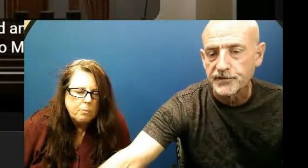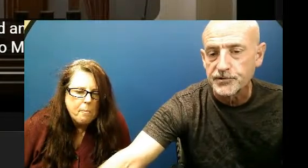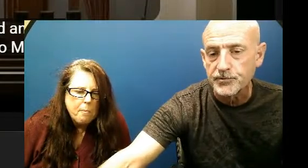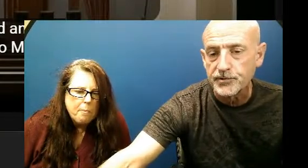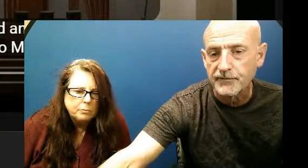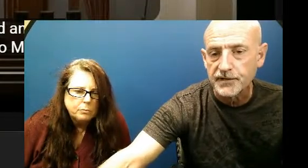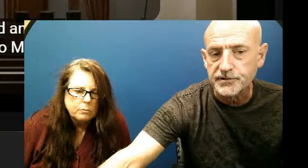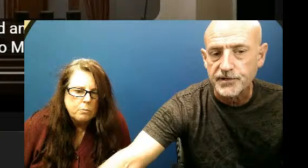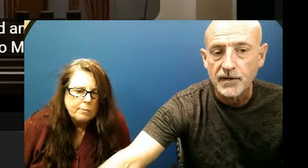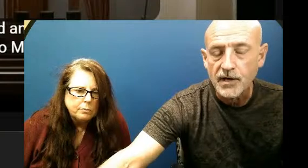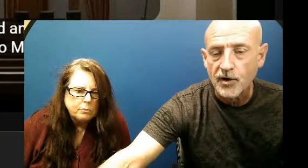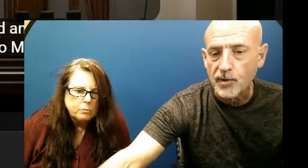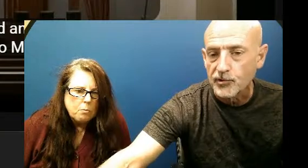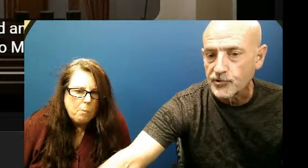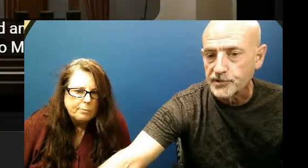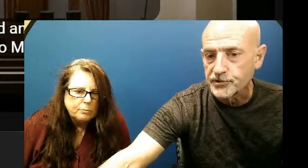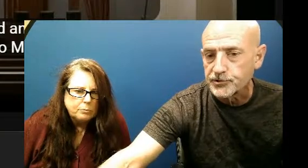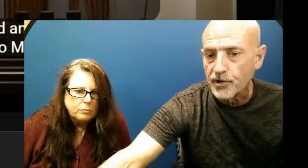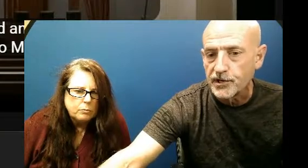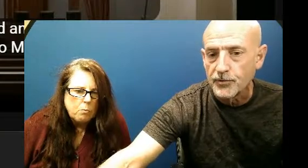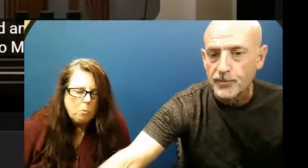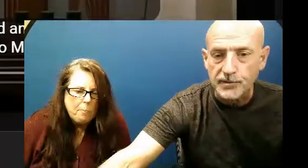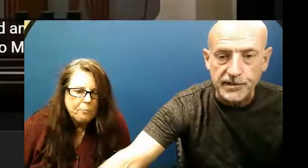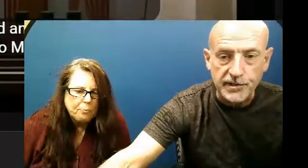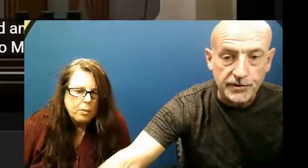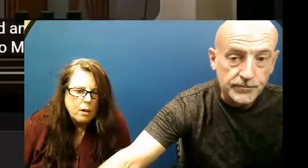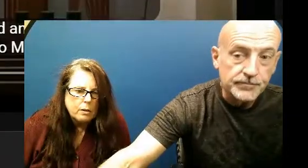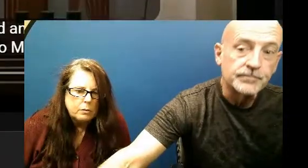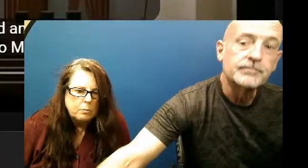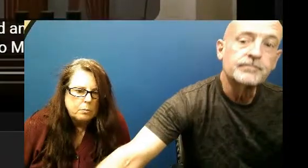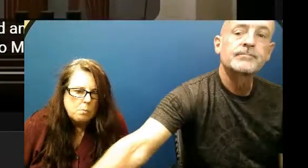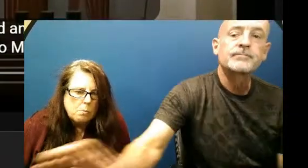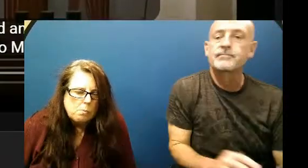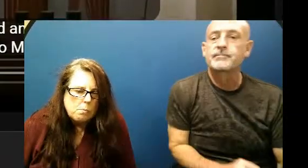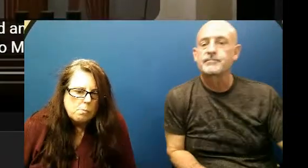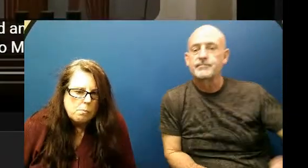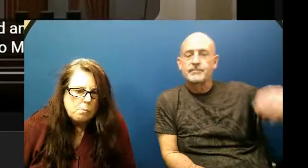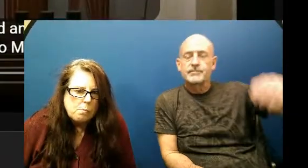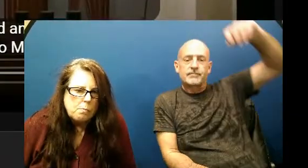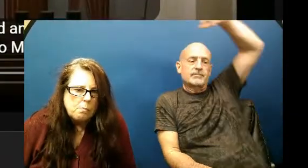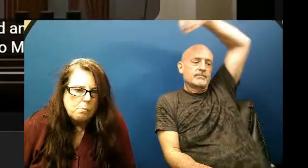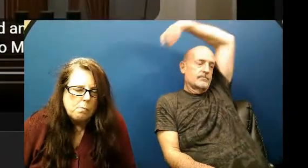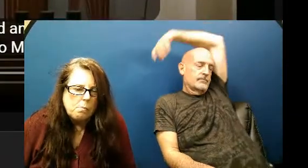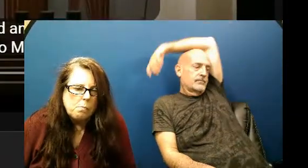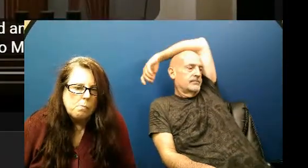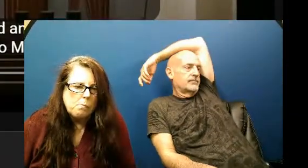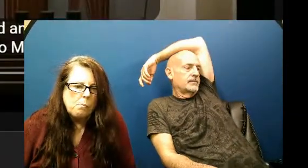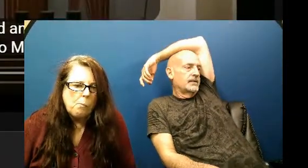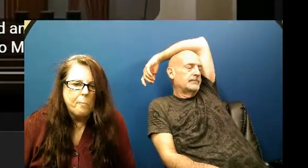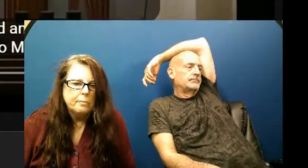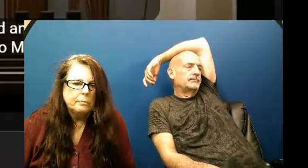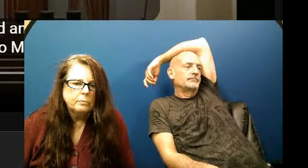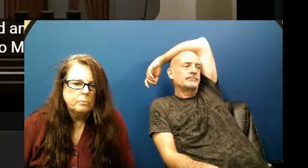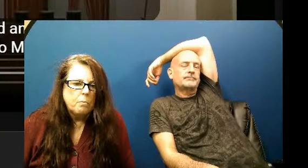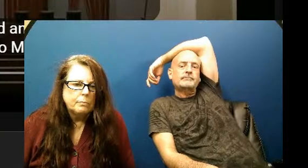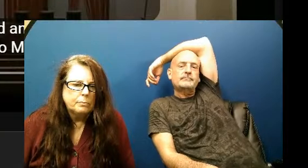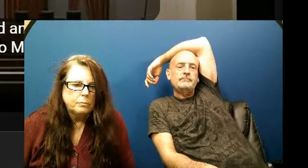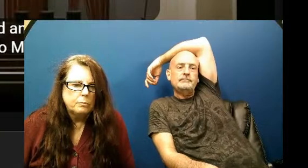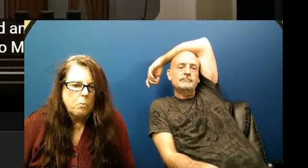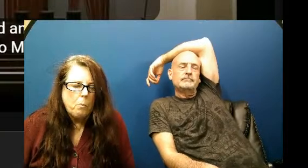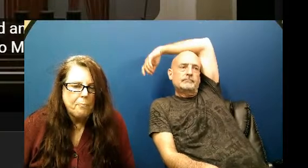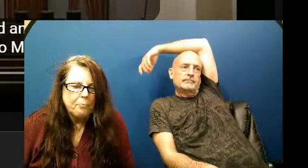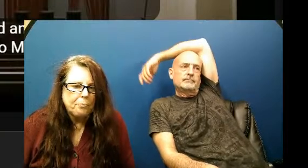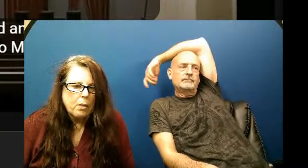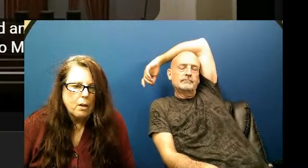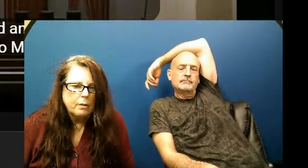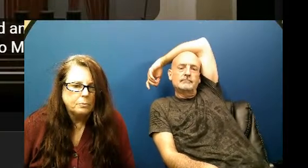the 70s. We didn't have that stuff. I remember transistor radio being a big deal. Working on ByteDance. It's not